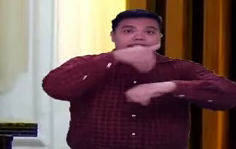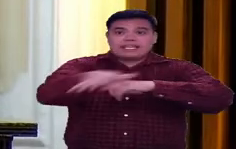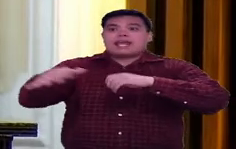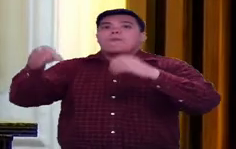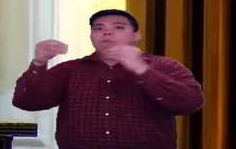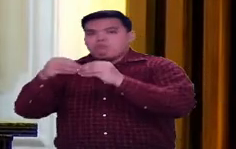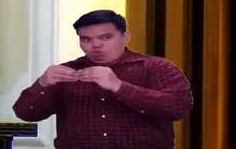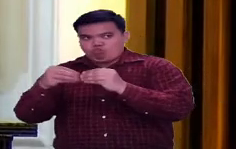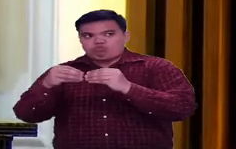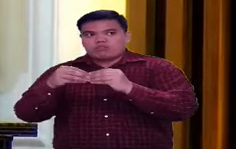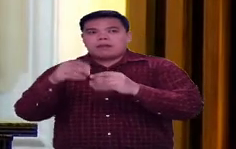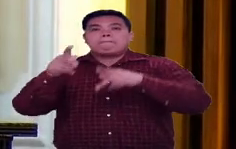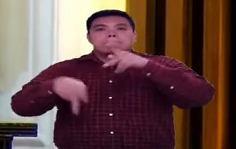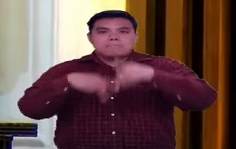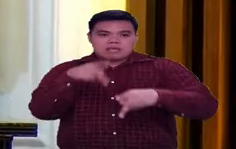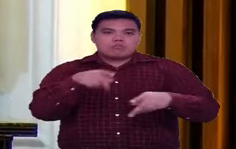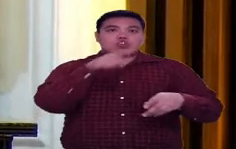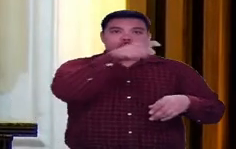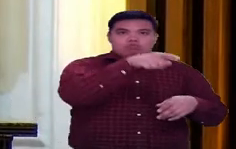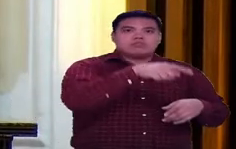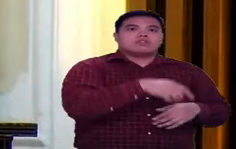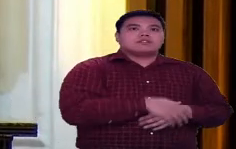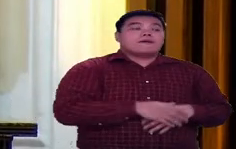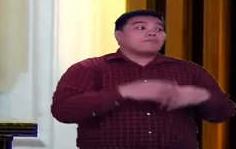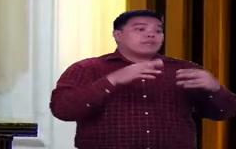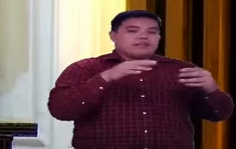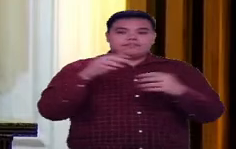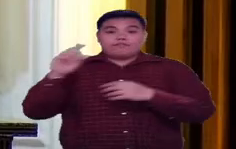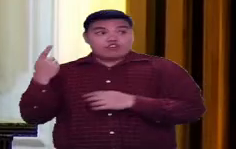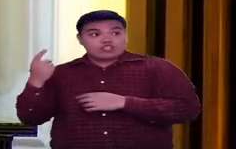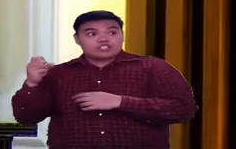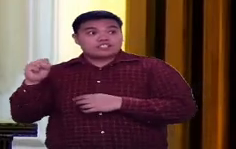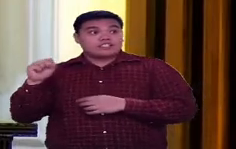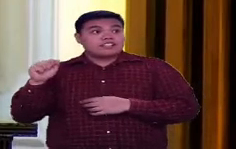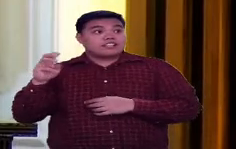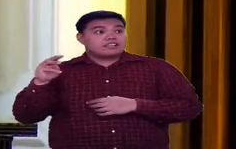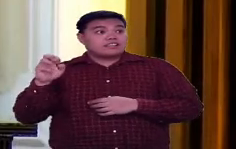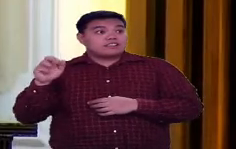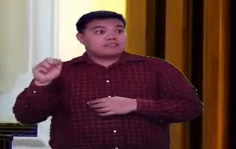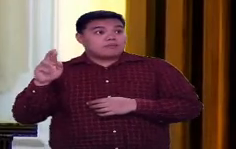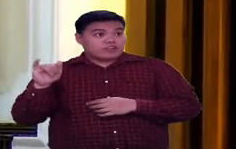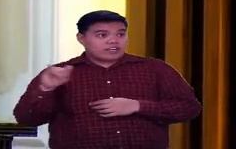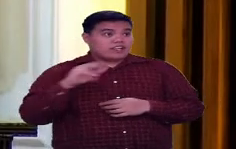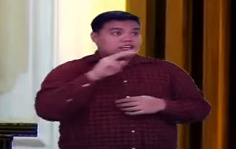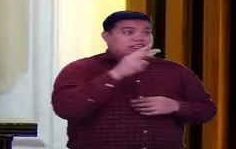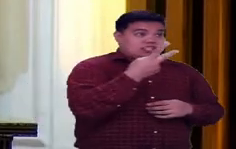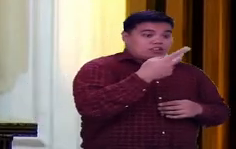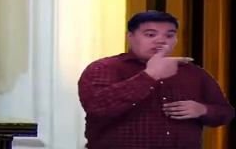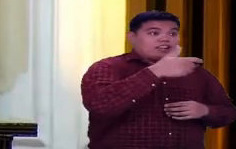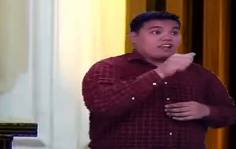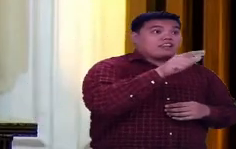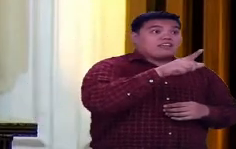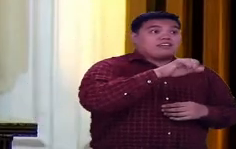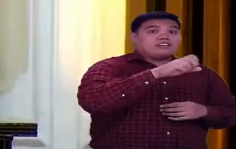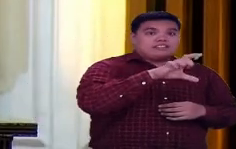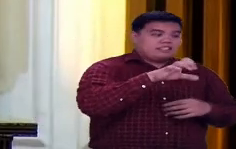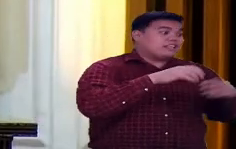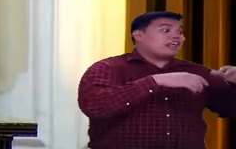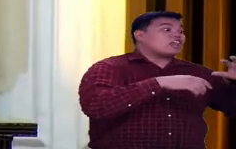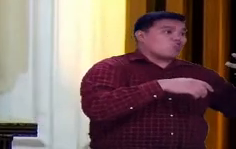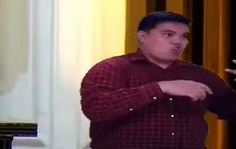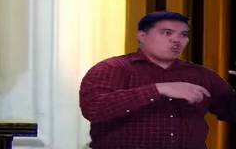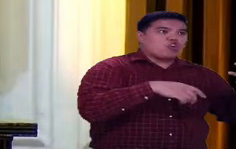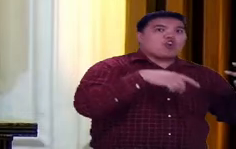his harvest." Jesus was in a place called Perea. If you know anything about Perea,